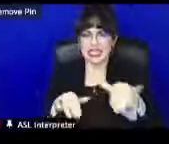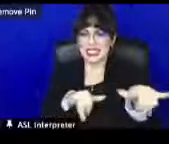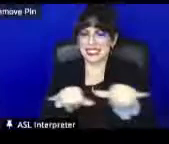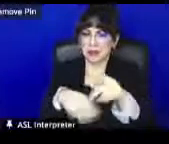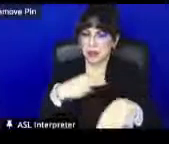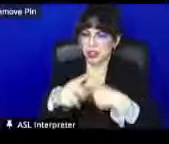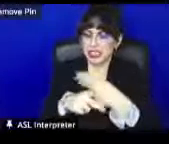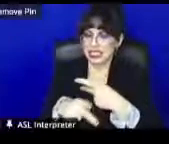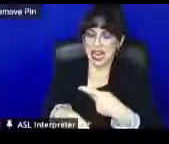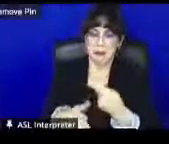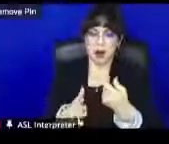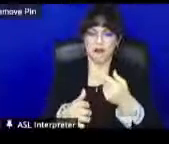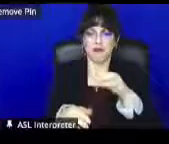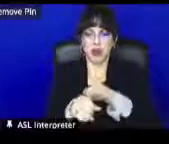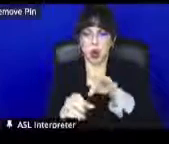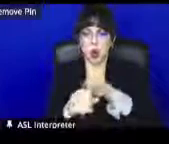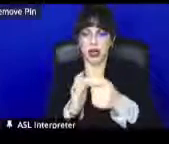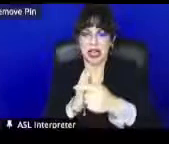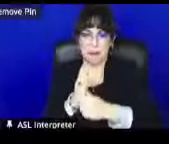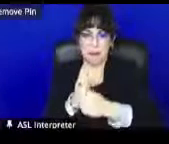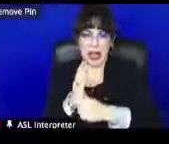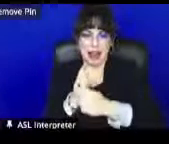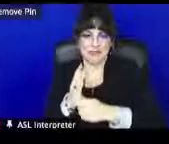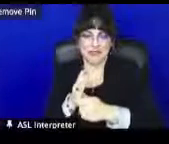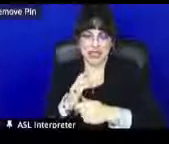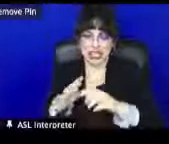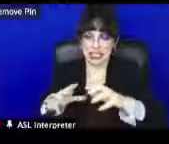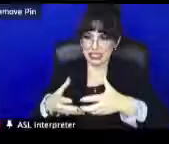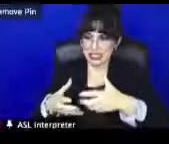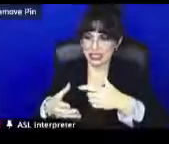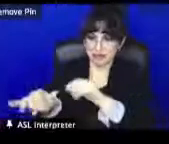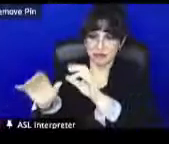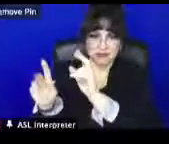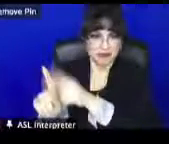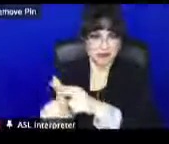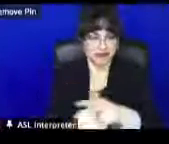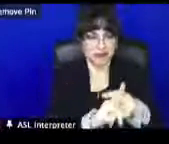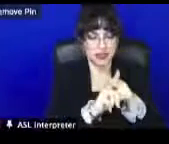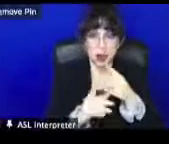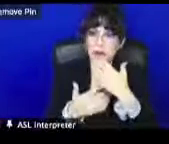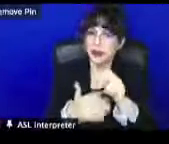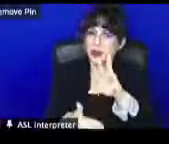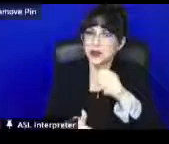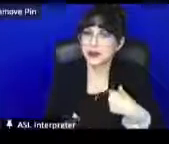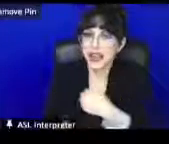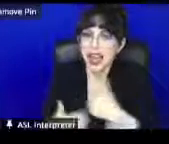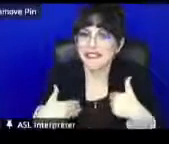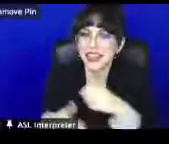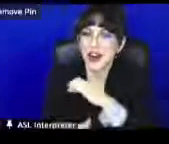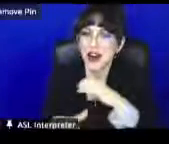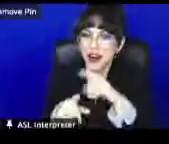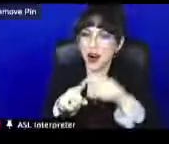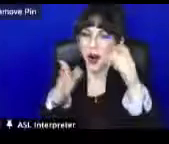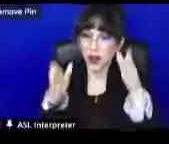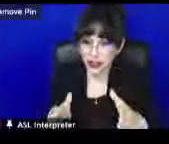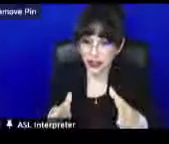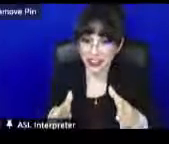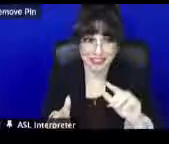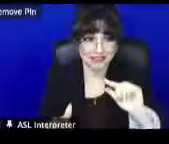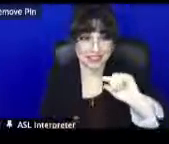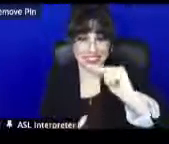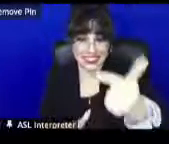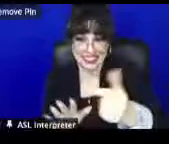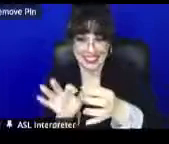voters pamphlet that we have as well too. So good news all, we do have a caller. We do.